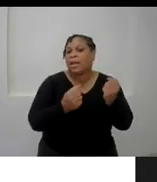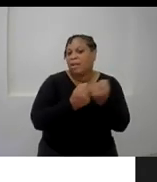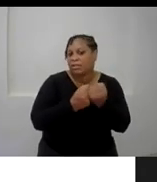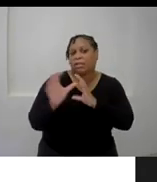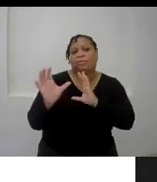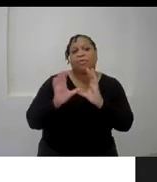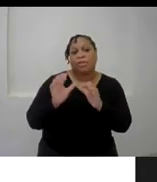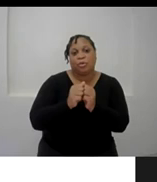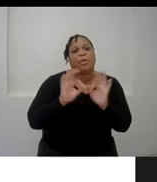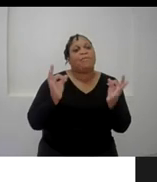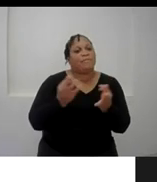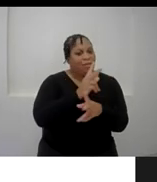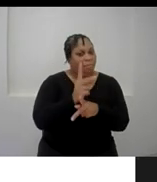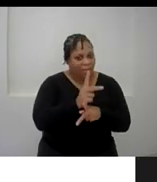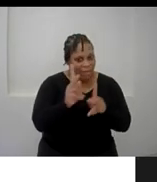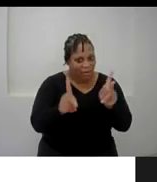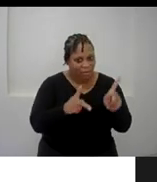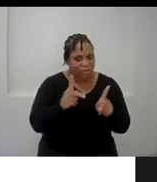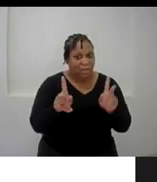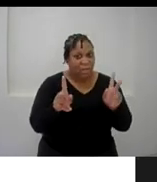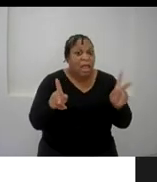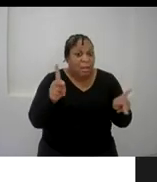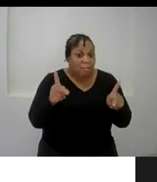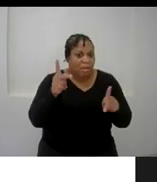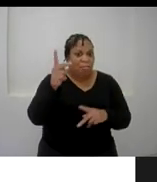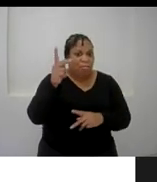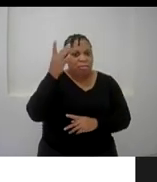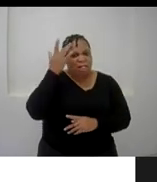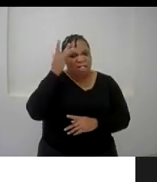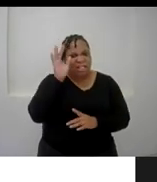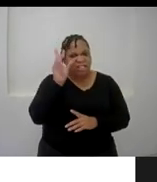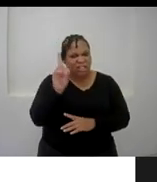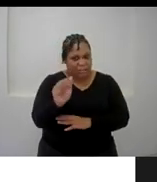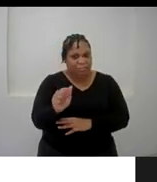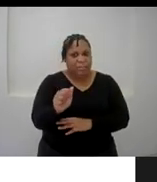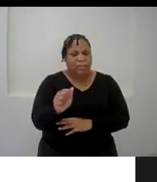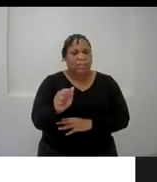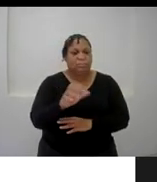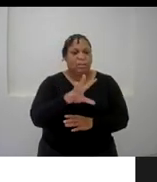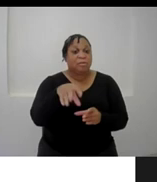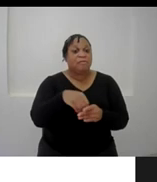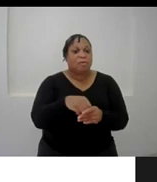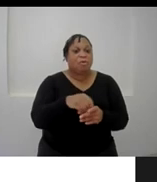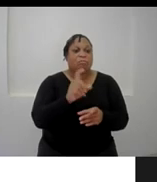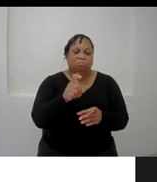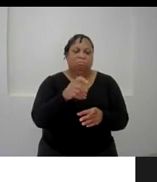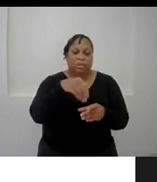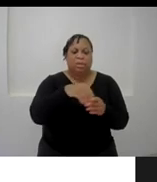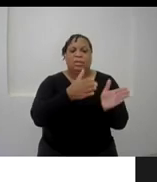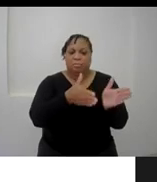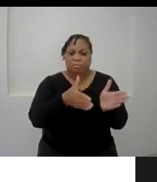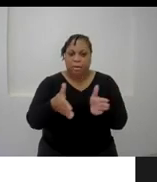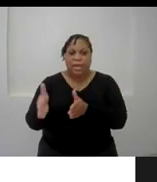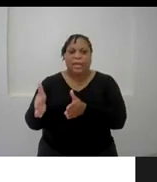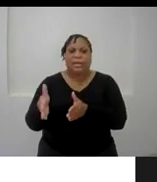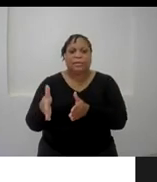both family carers and people with intellectual disabilities being involved in the planning. We're developing